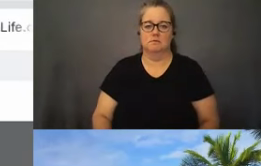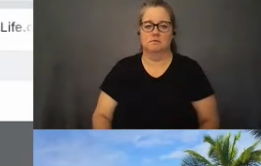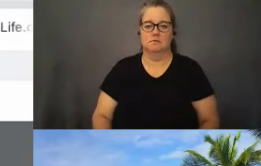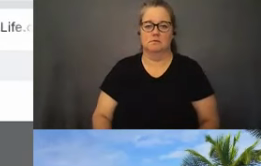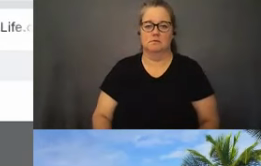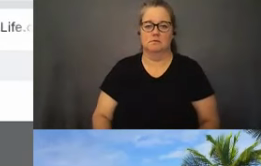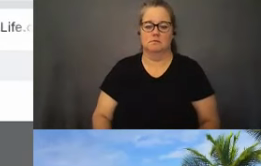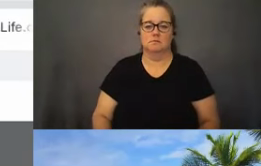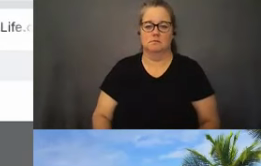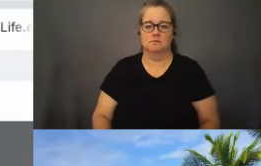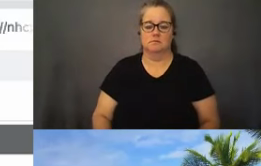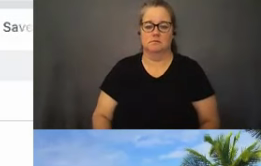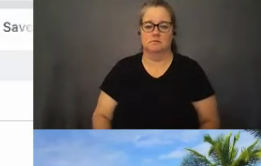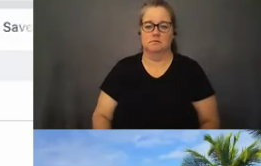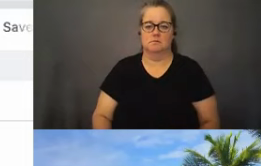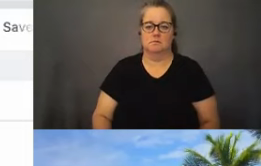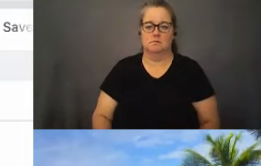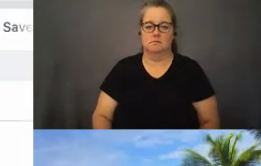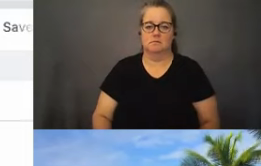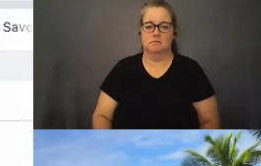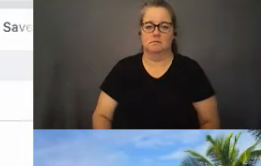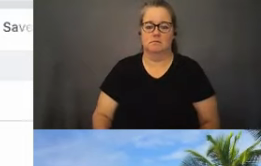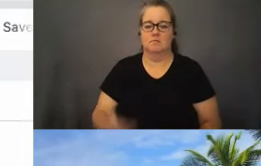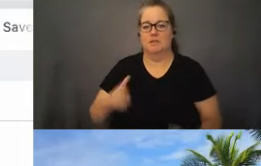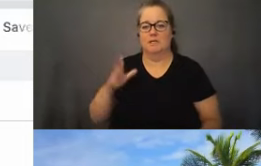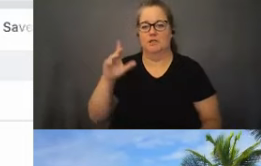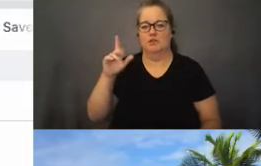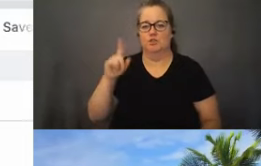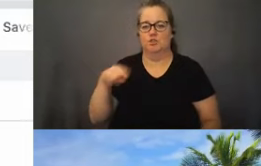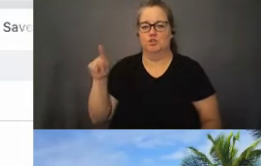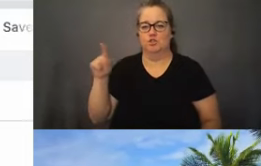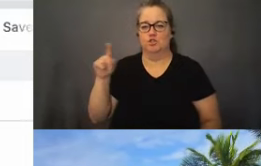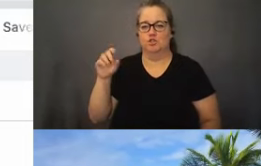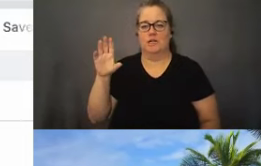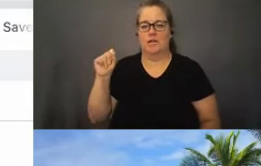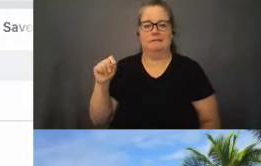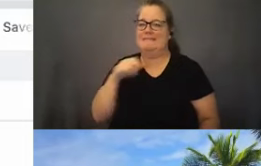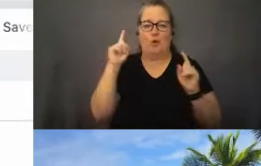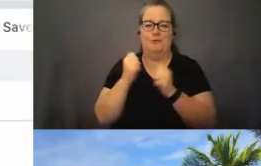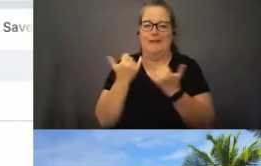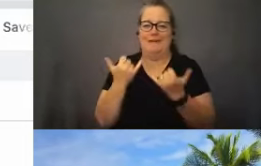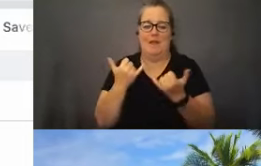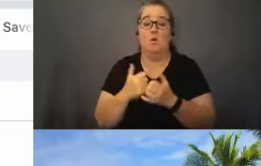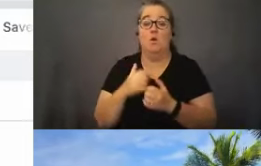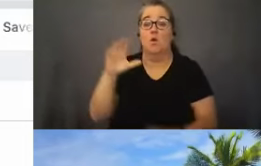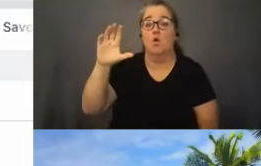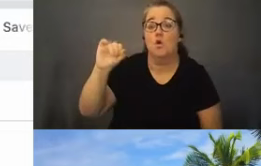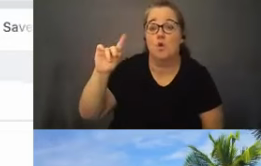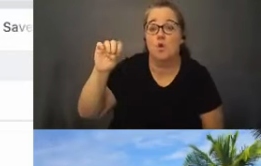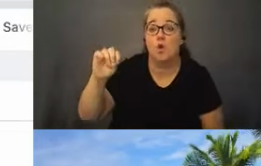Anyway, checkout, maybe hit checkout. No, okay, it doesn't want to work. The code is